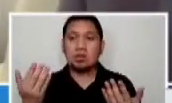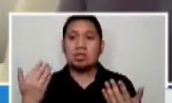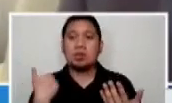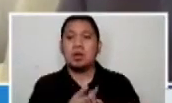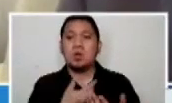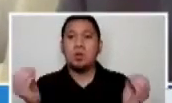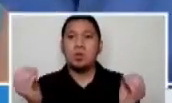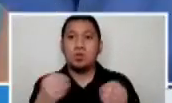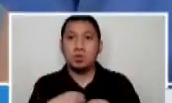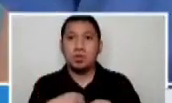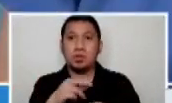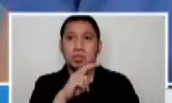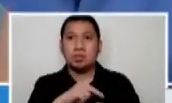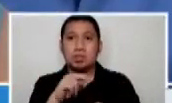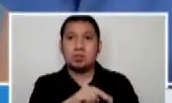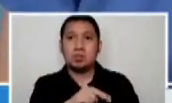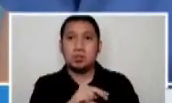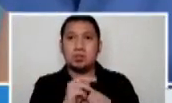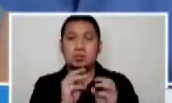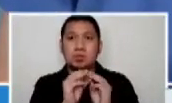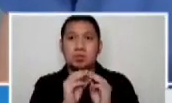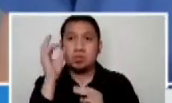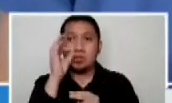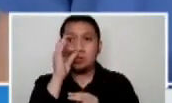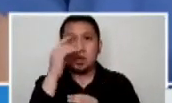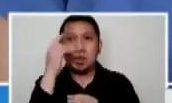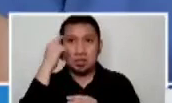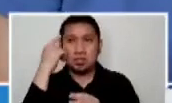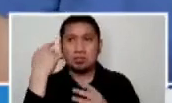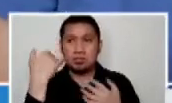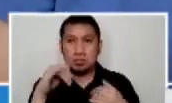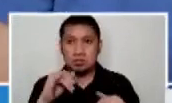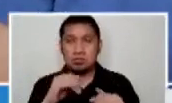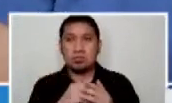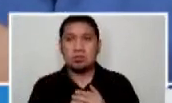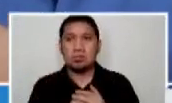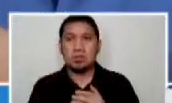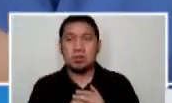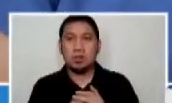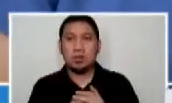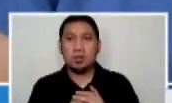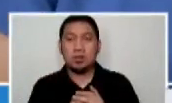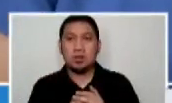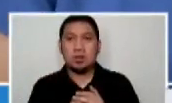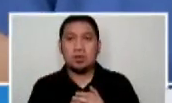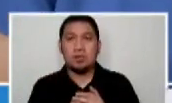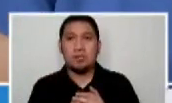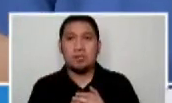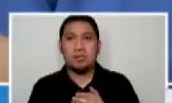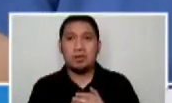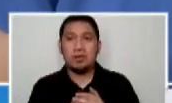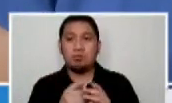assistance. And attorney, pinagpupulungan na umano ng IATF kung papayagan na po ba ang mga religious gathering sa ilalim